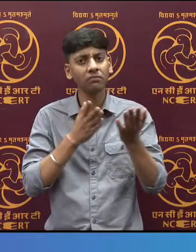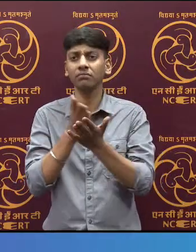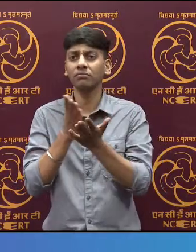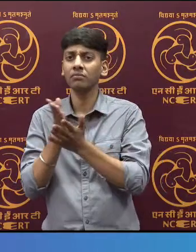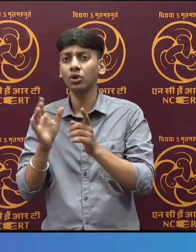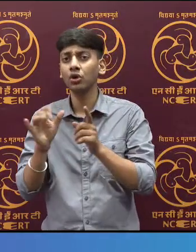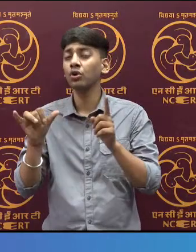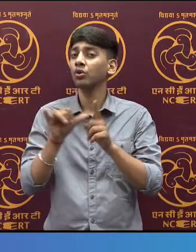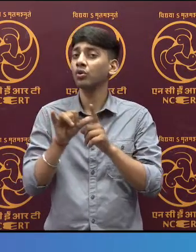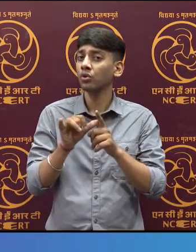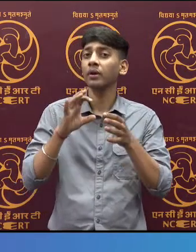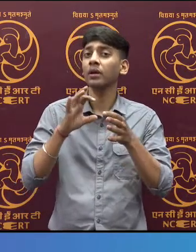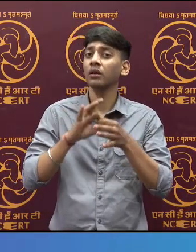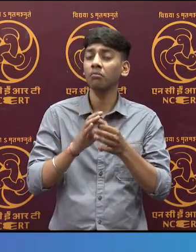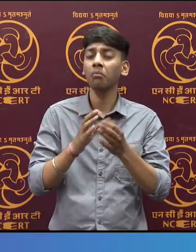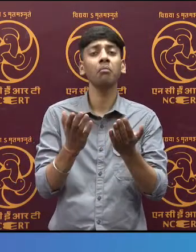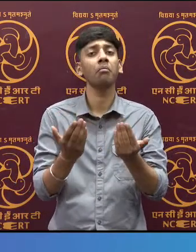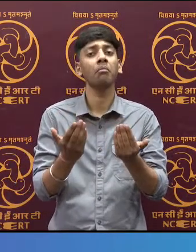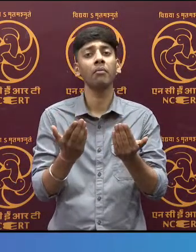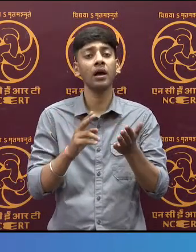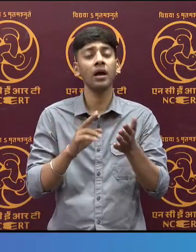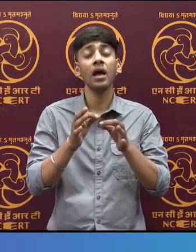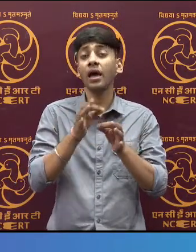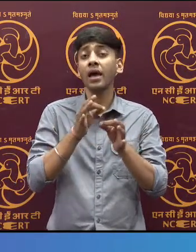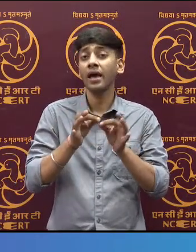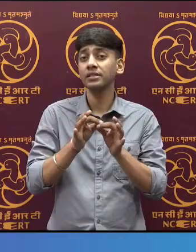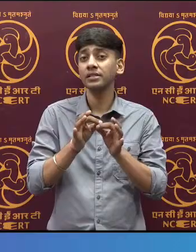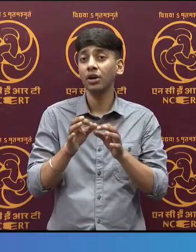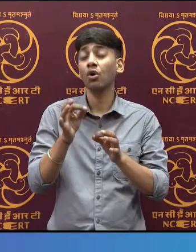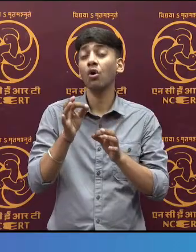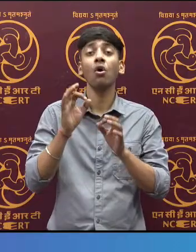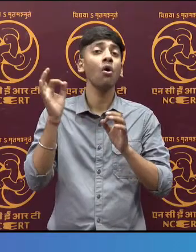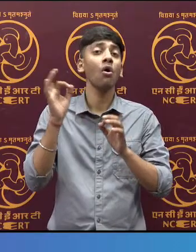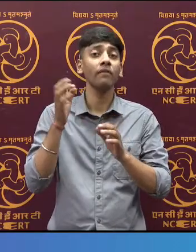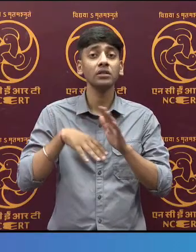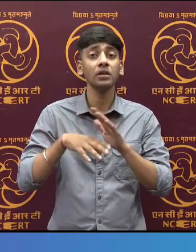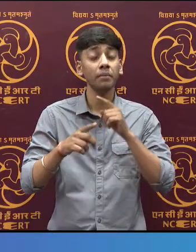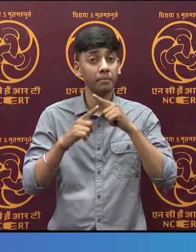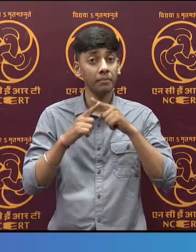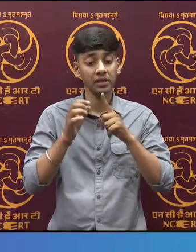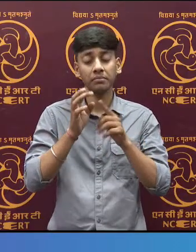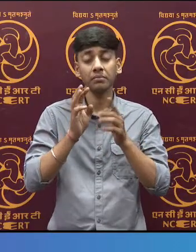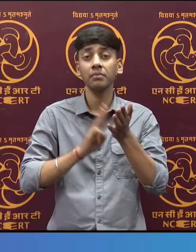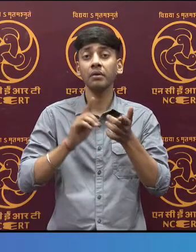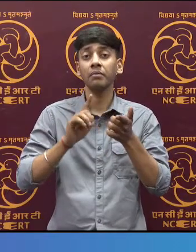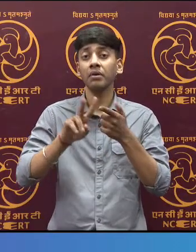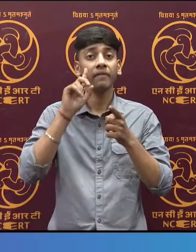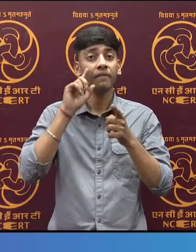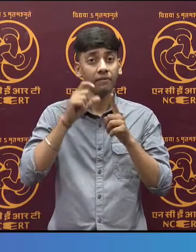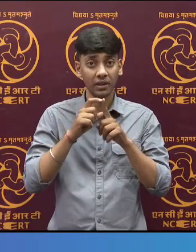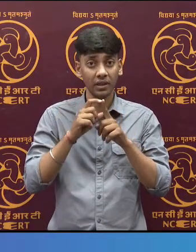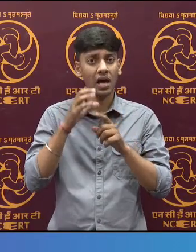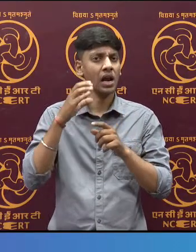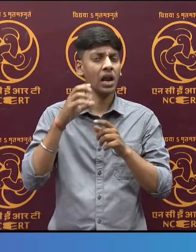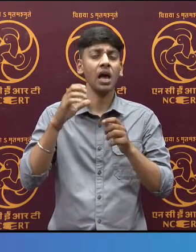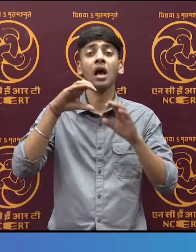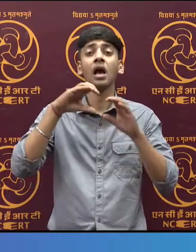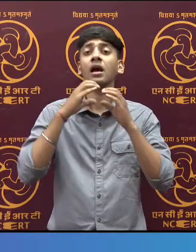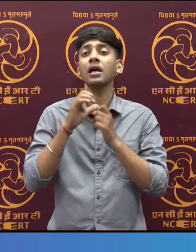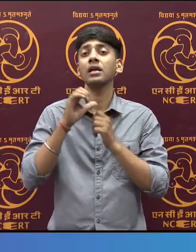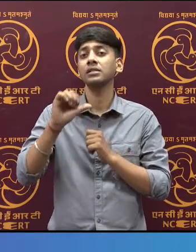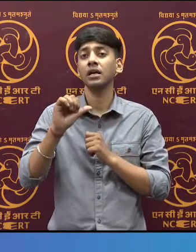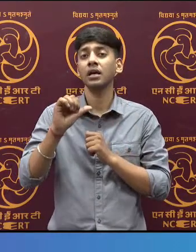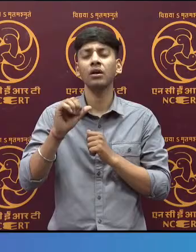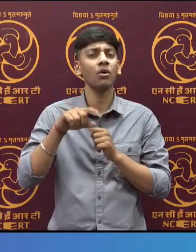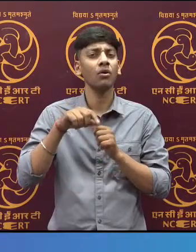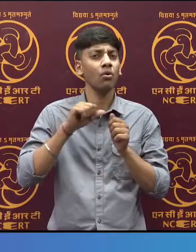YouTube handles that goes by the name NCERT Official and NCERT PM Vidya Class 9. Well, let me apprise you